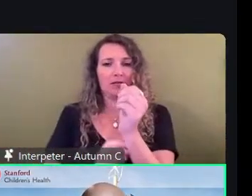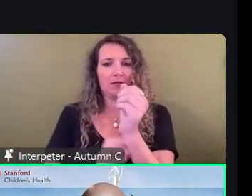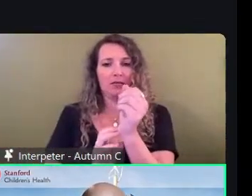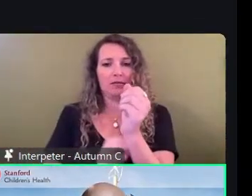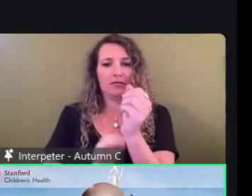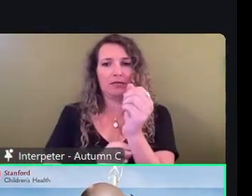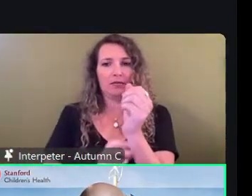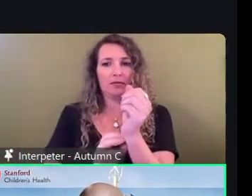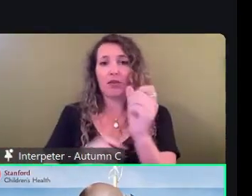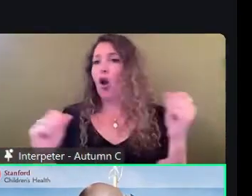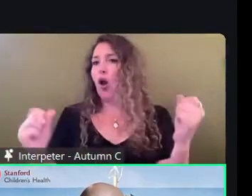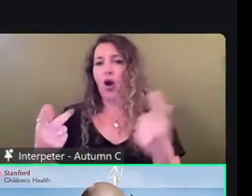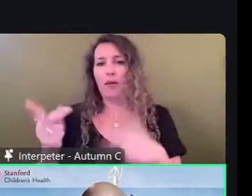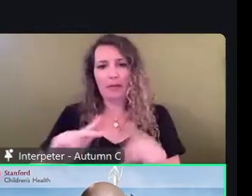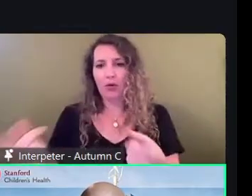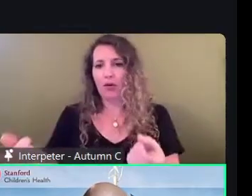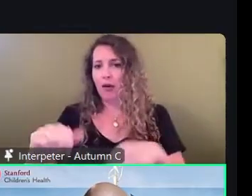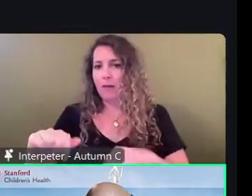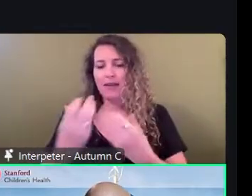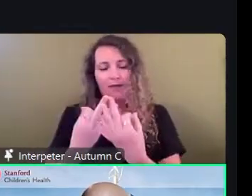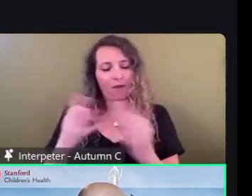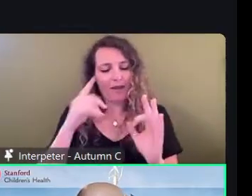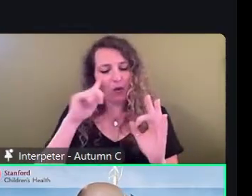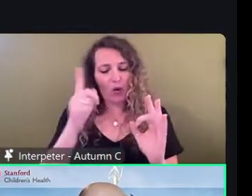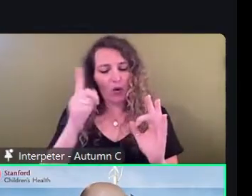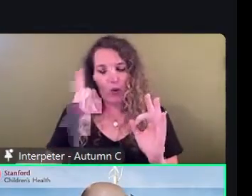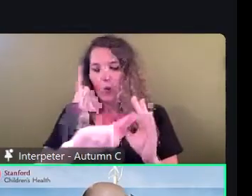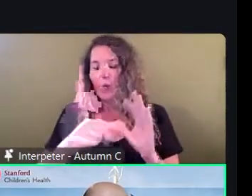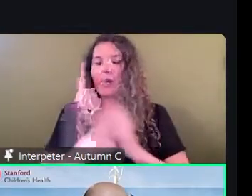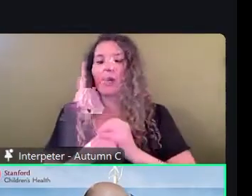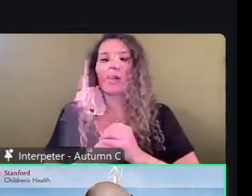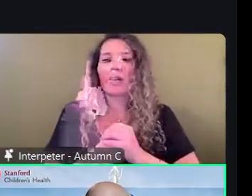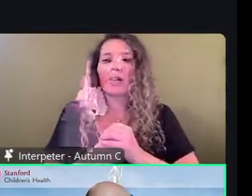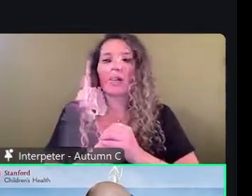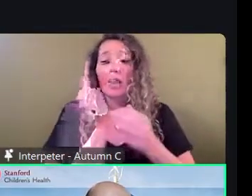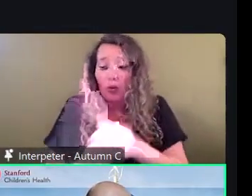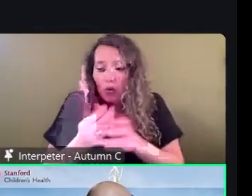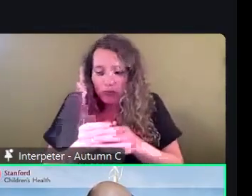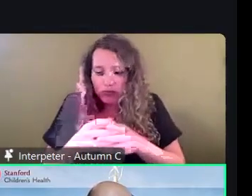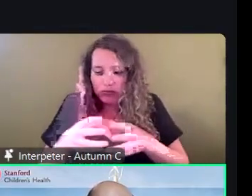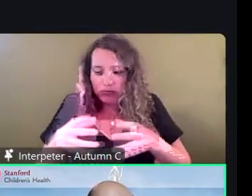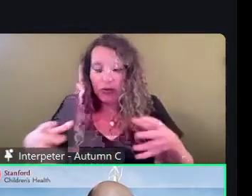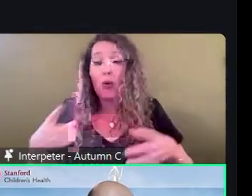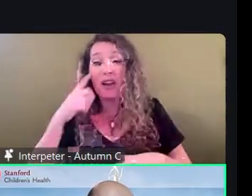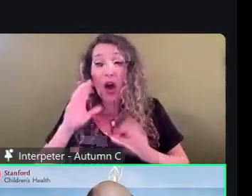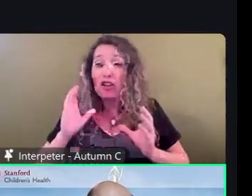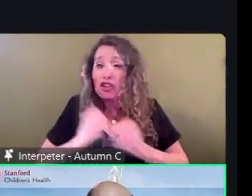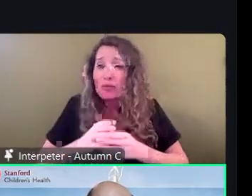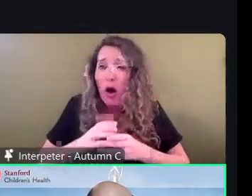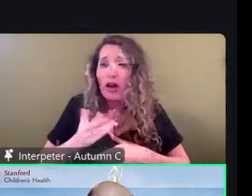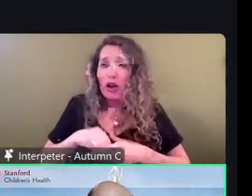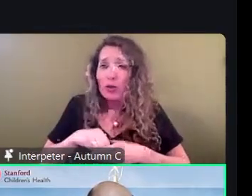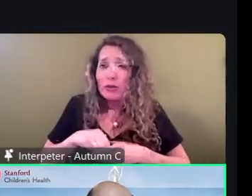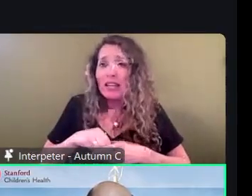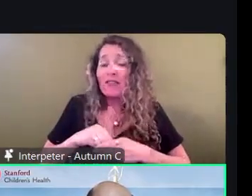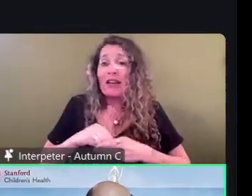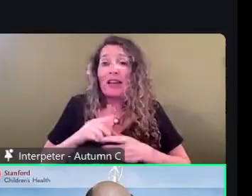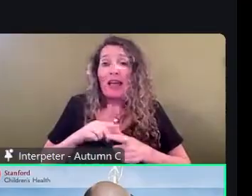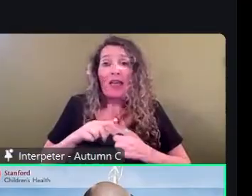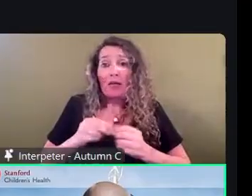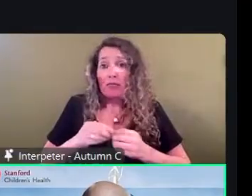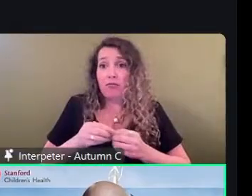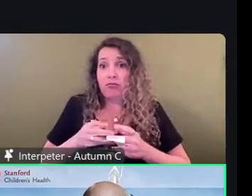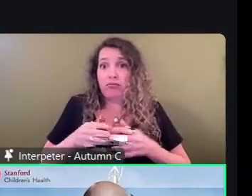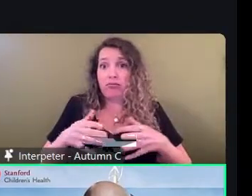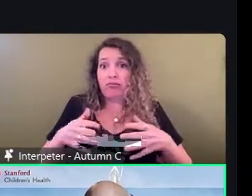free to our attendees. It grew from something that we thought was going to be a small in-person conference, and then ended up pivoting to a